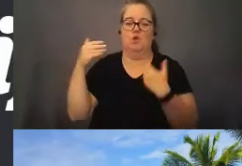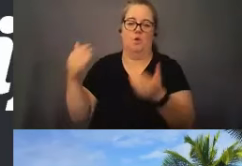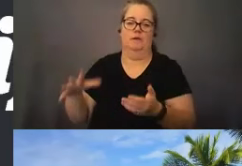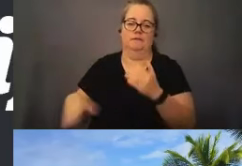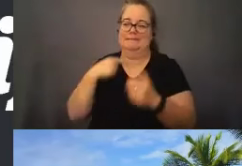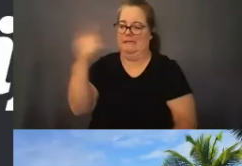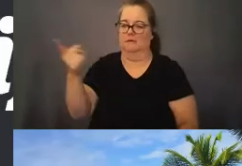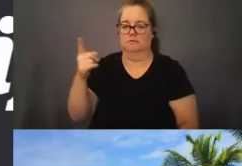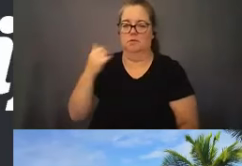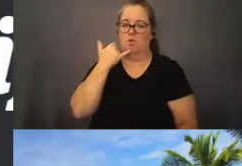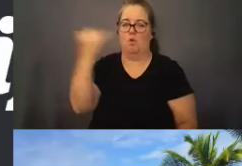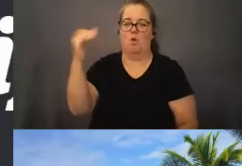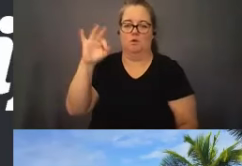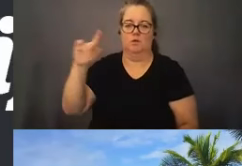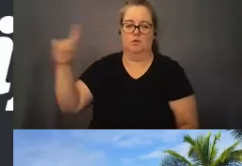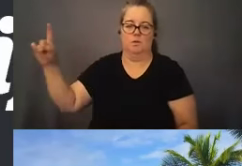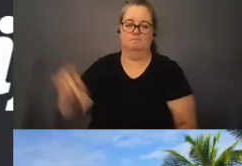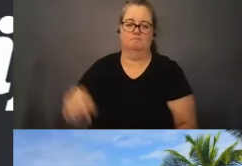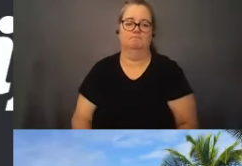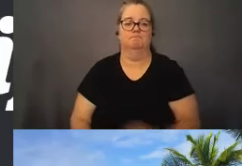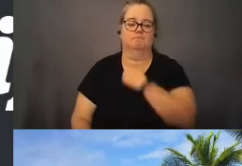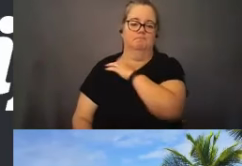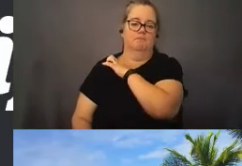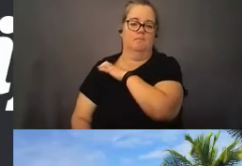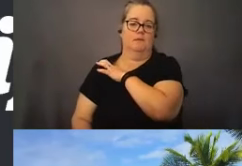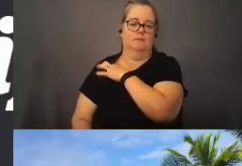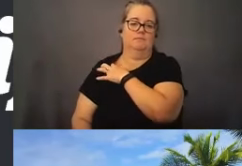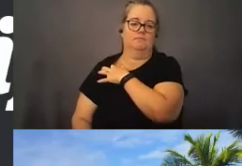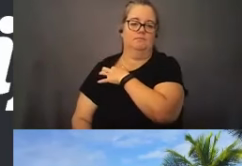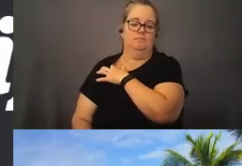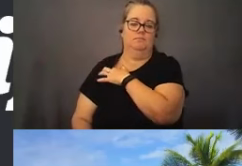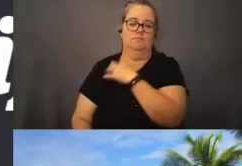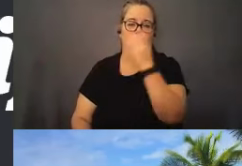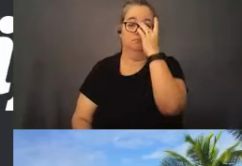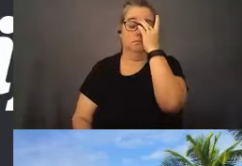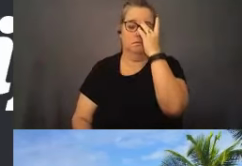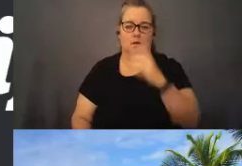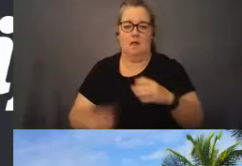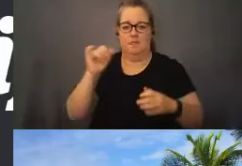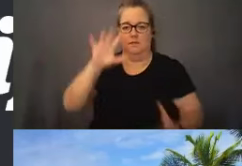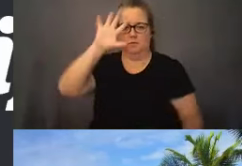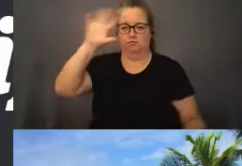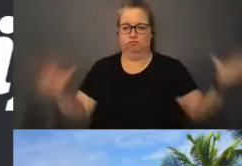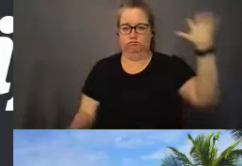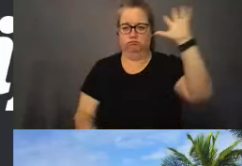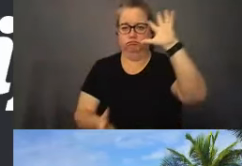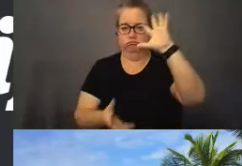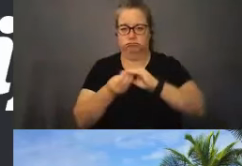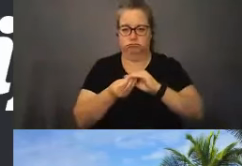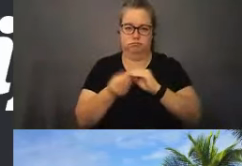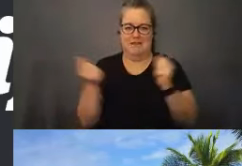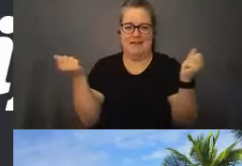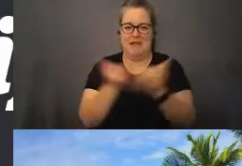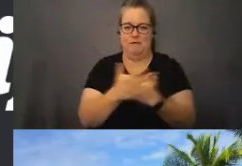keep going. So here is the overview of everything. I'm not